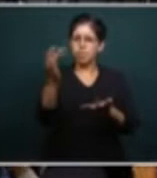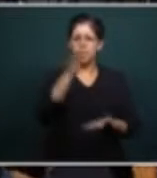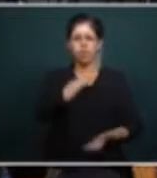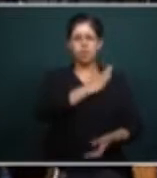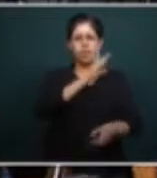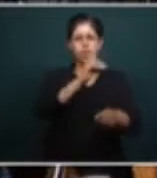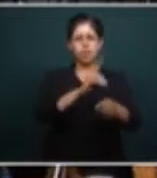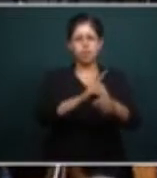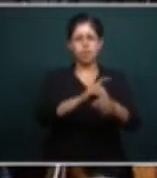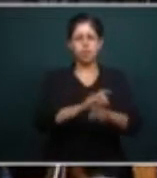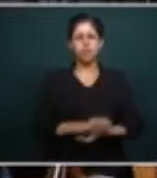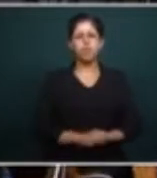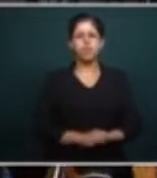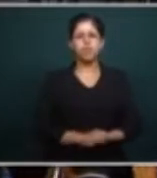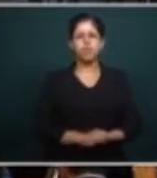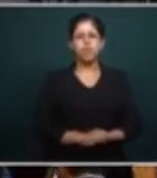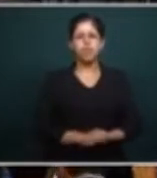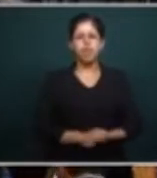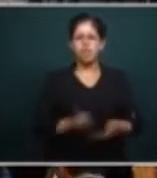Hello and very good day.